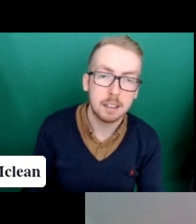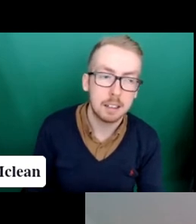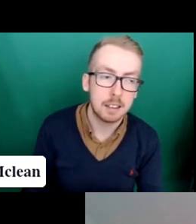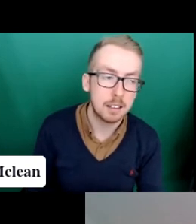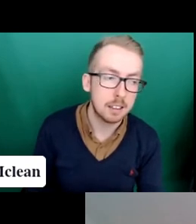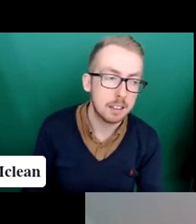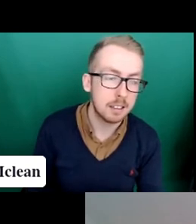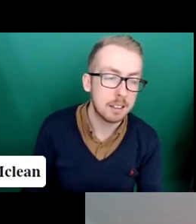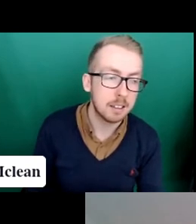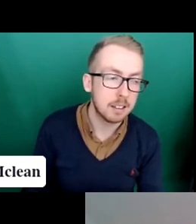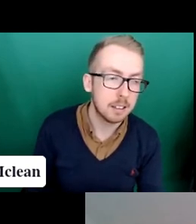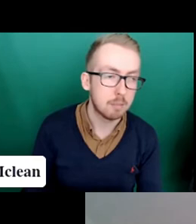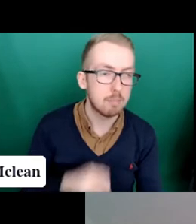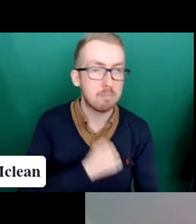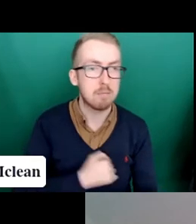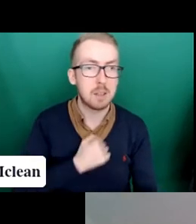Sorry about that.